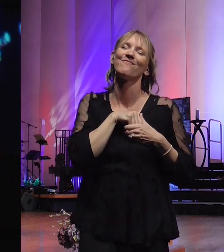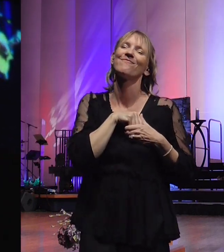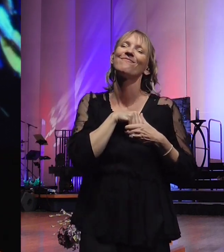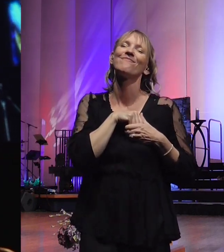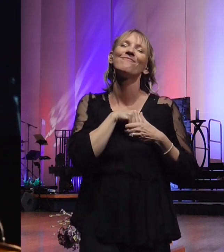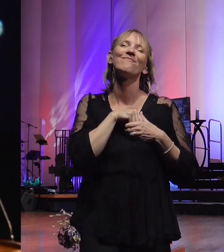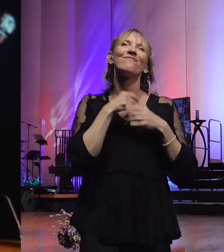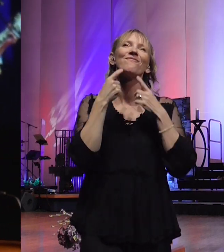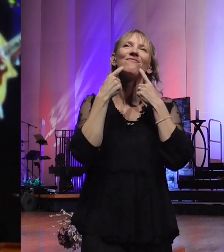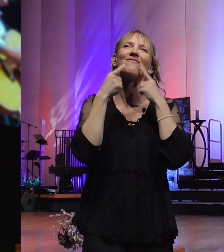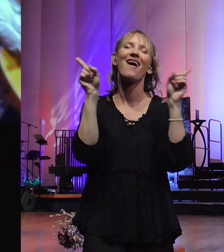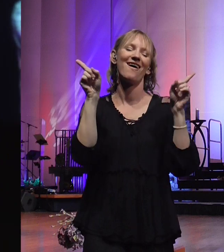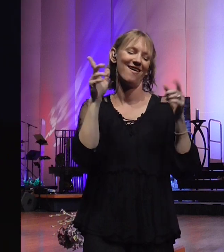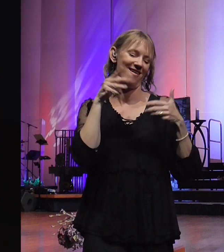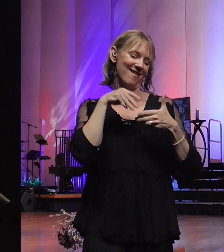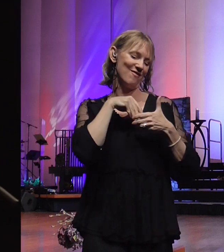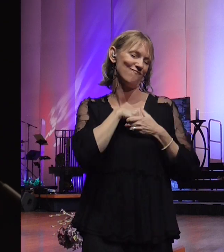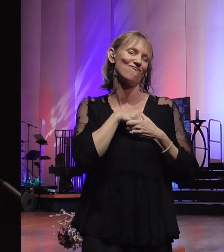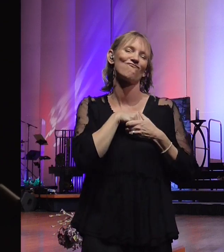last.